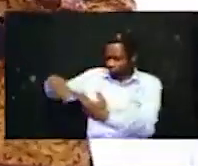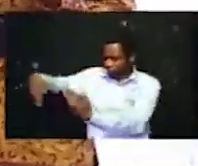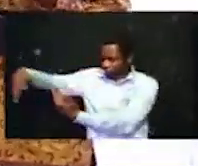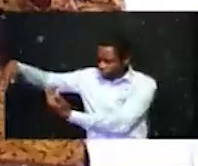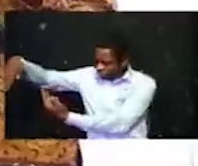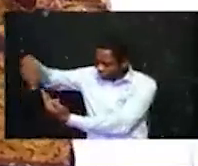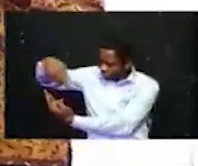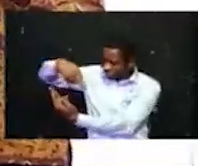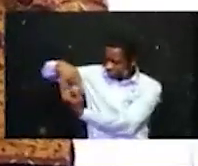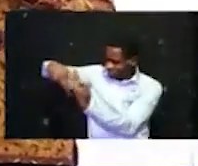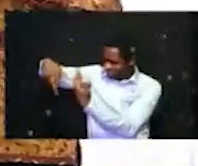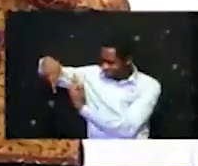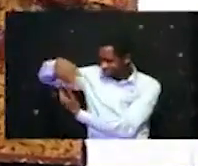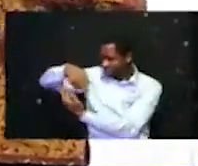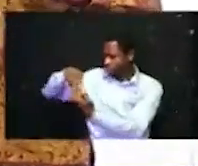that will glad your